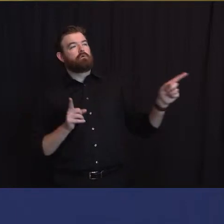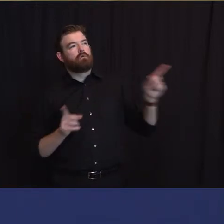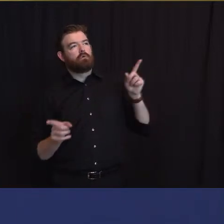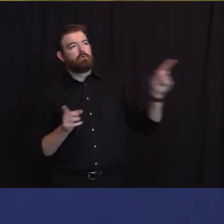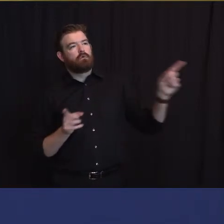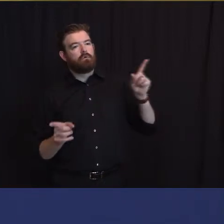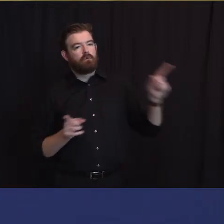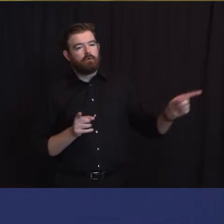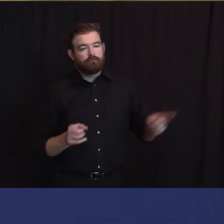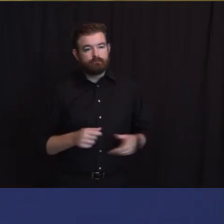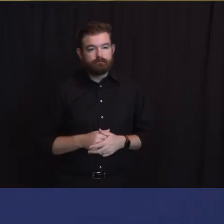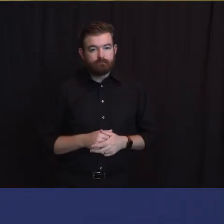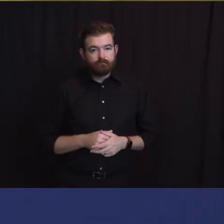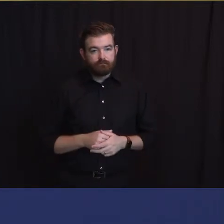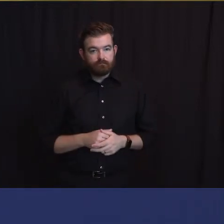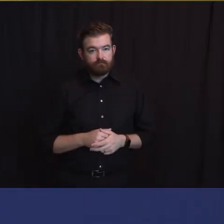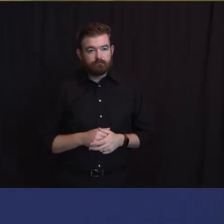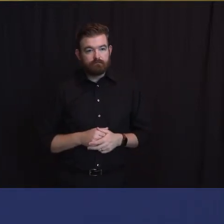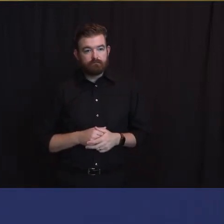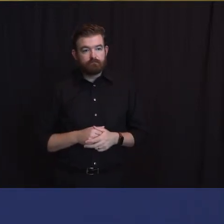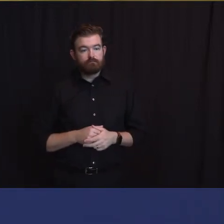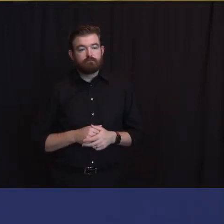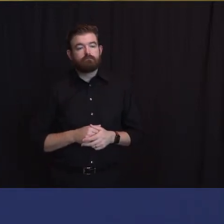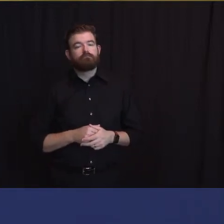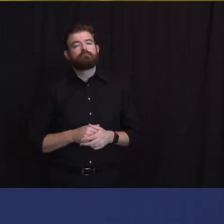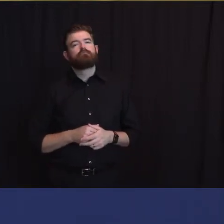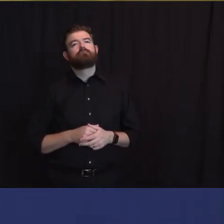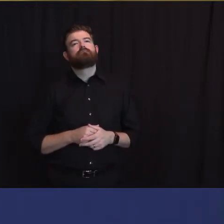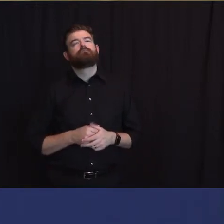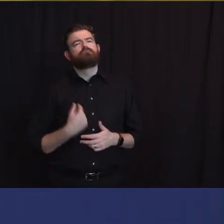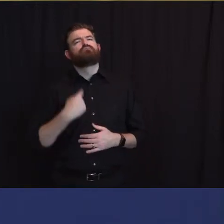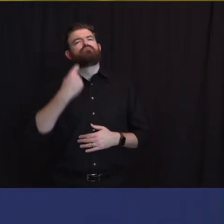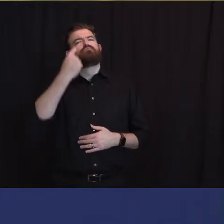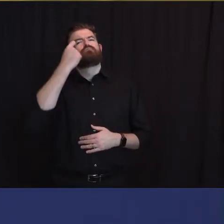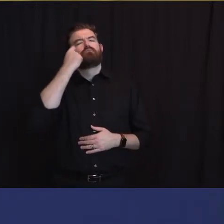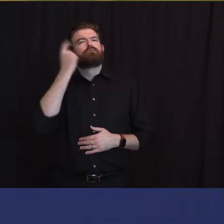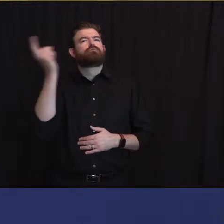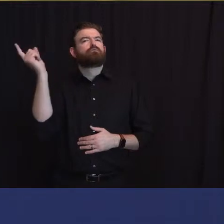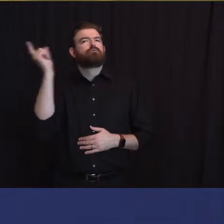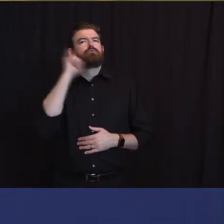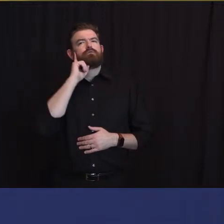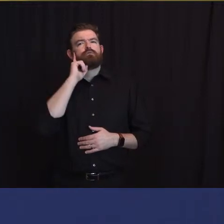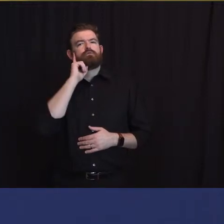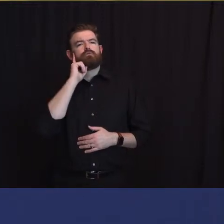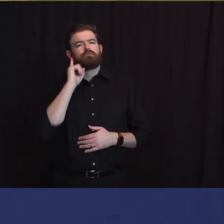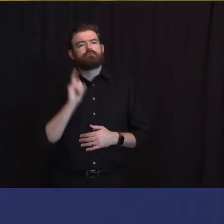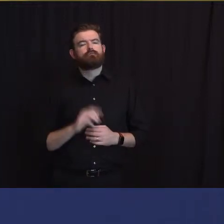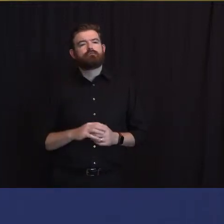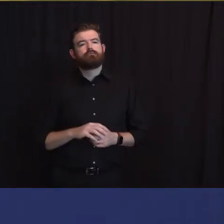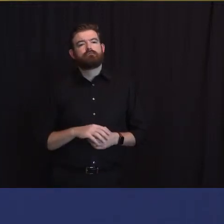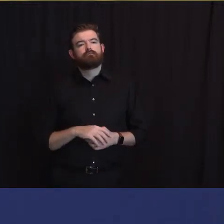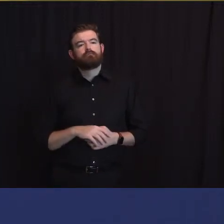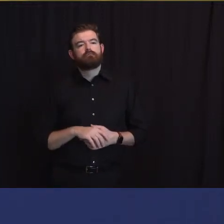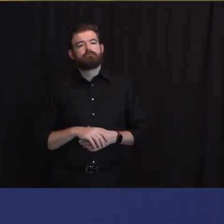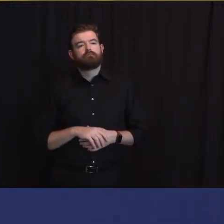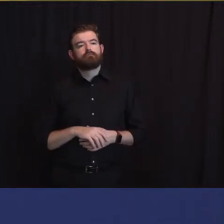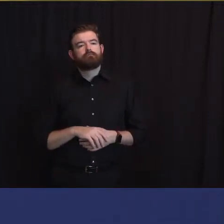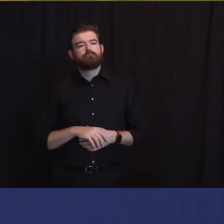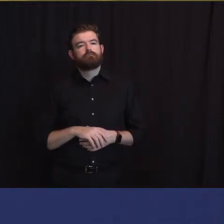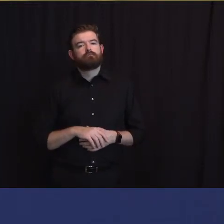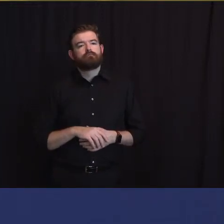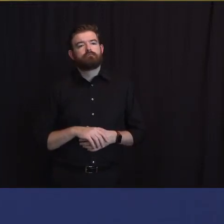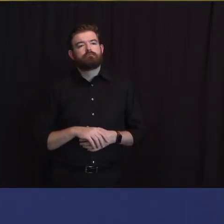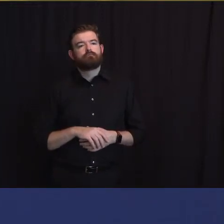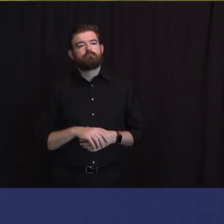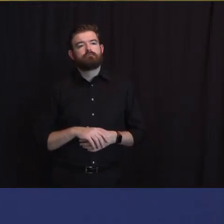it's I call it a significant tweak, but it's an understandable one, that in the sort